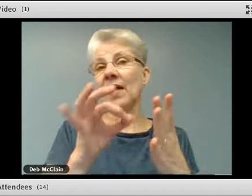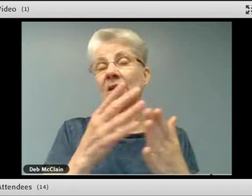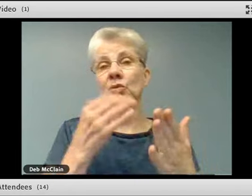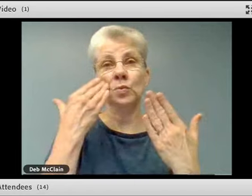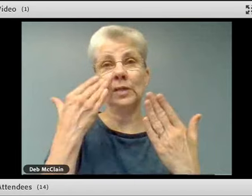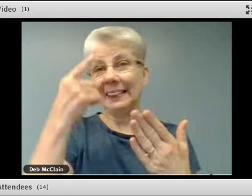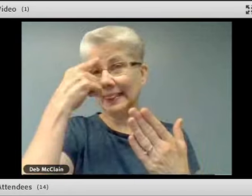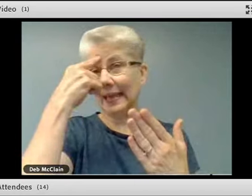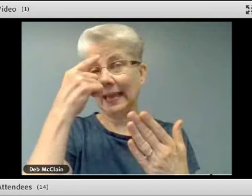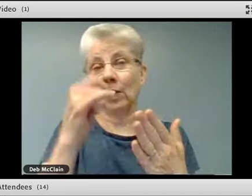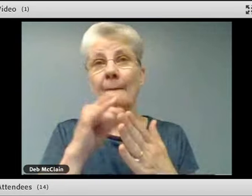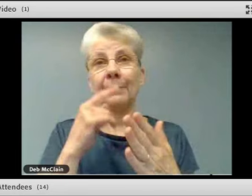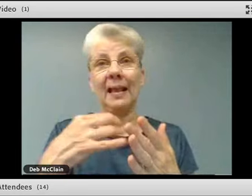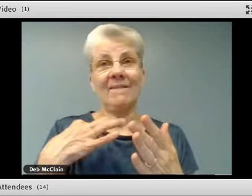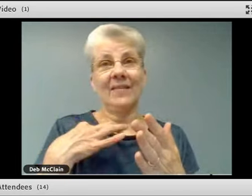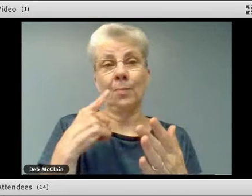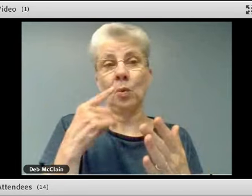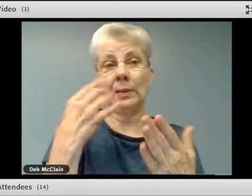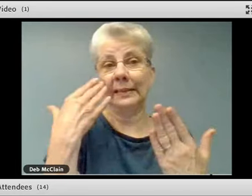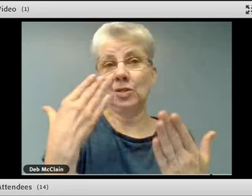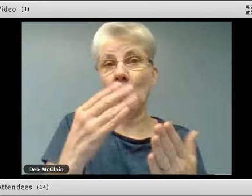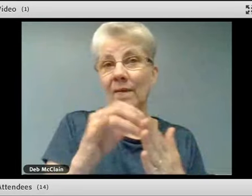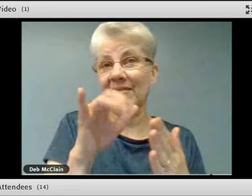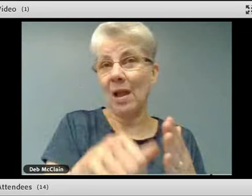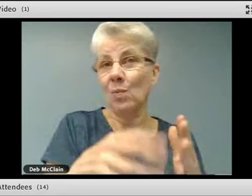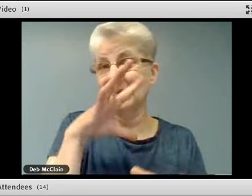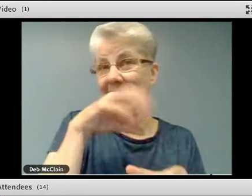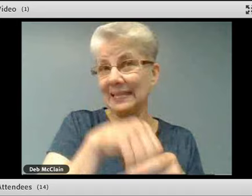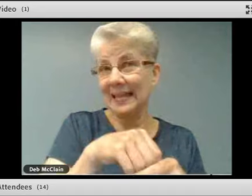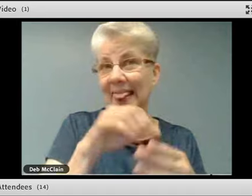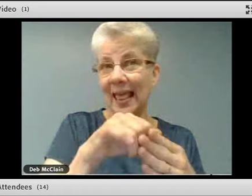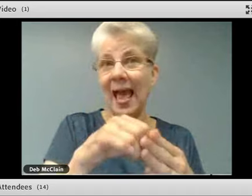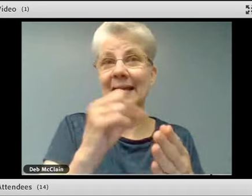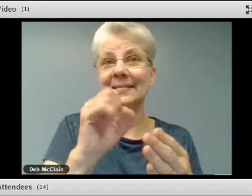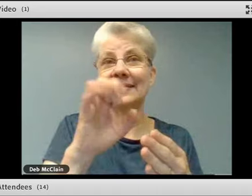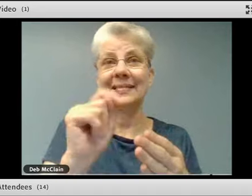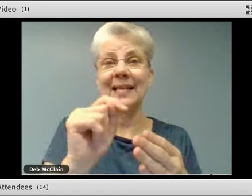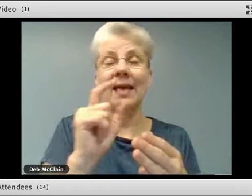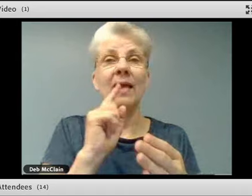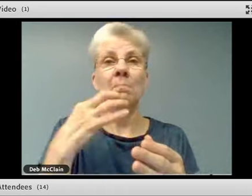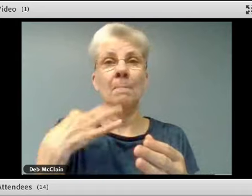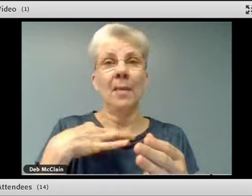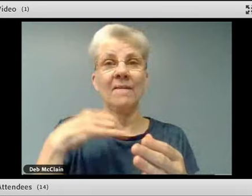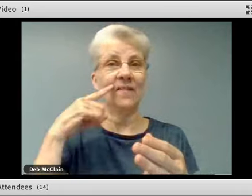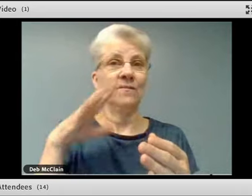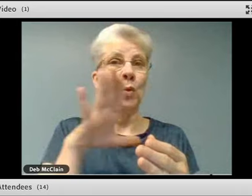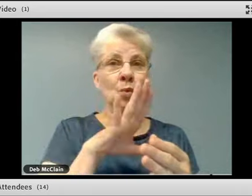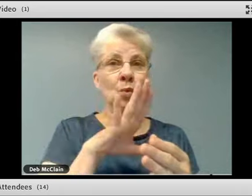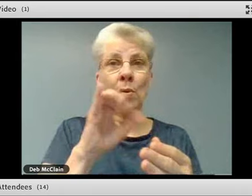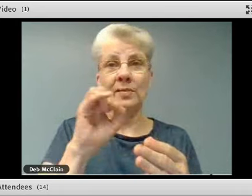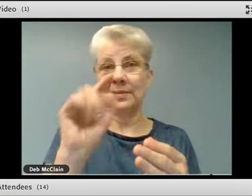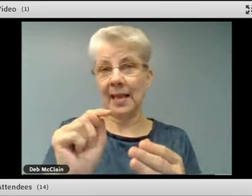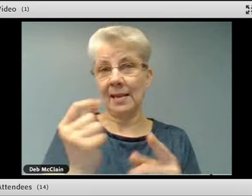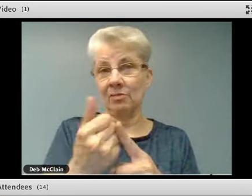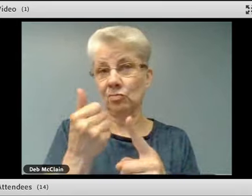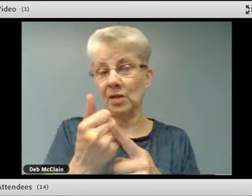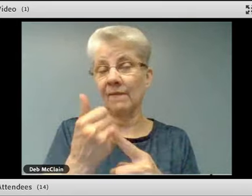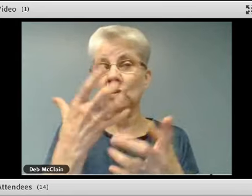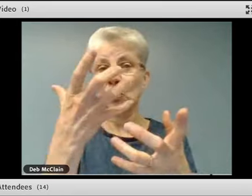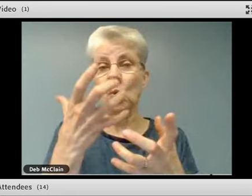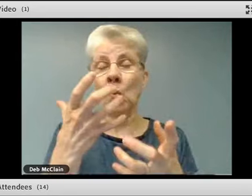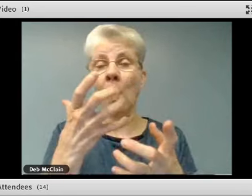might be available or didn't know existed that would be useful in your own set that you think